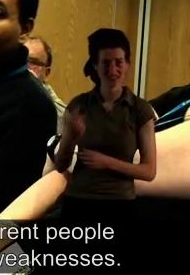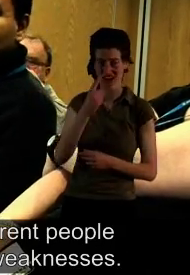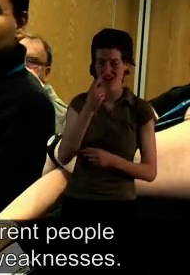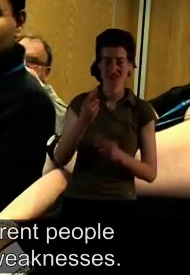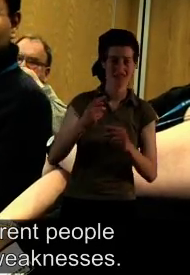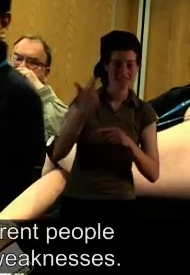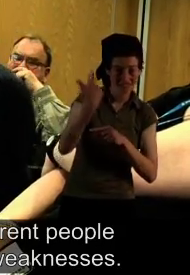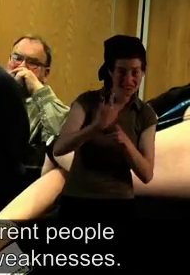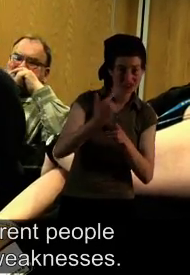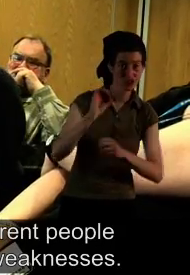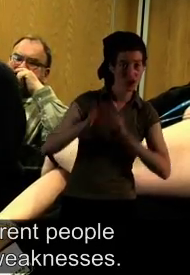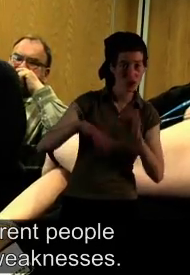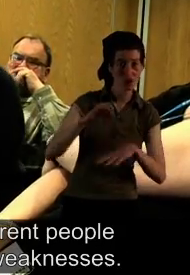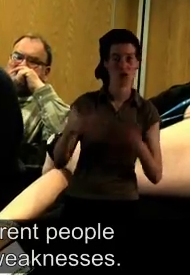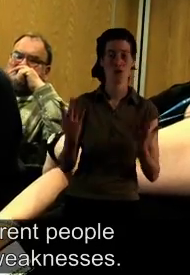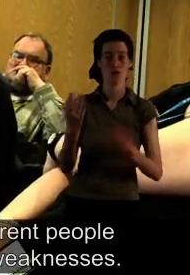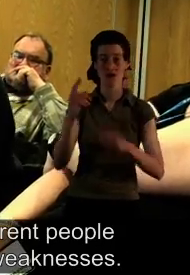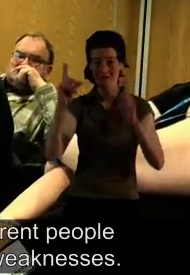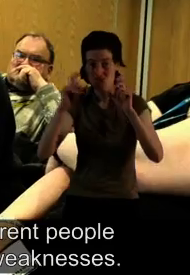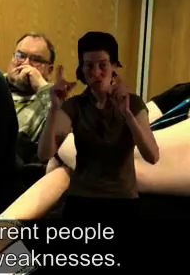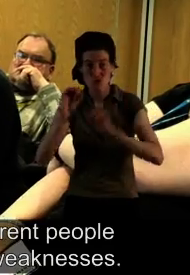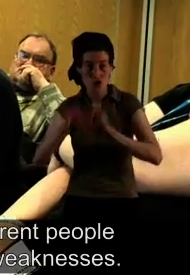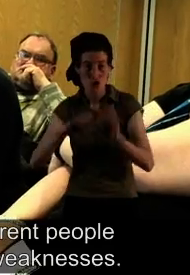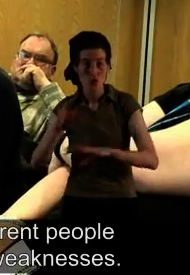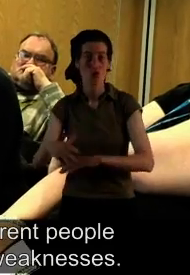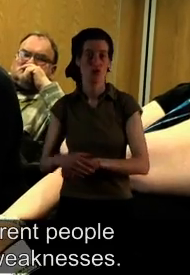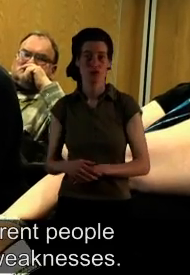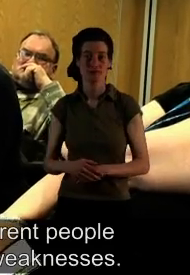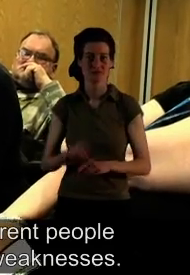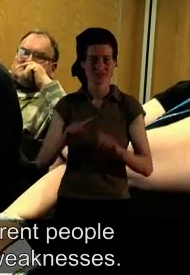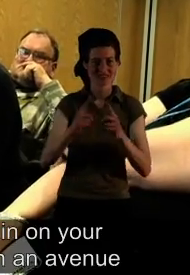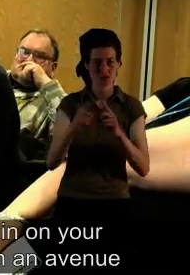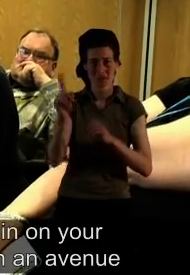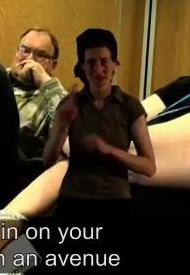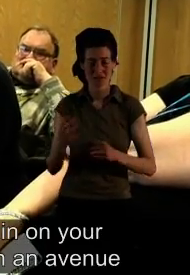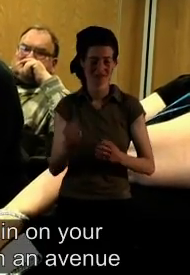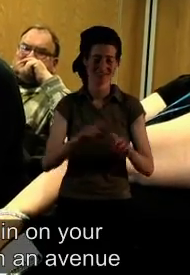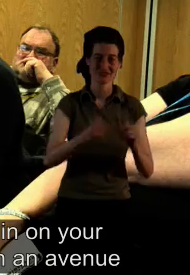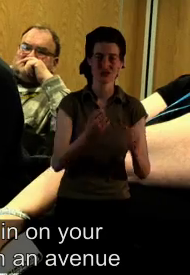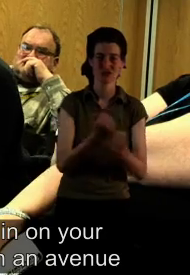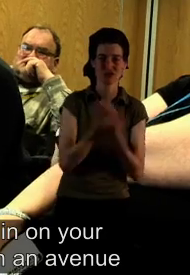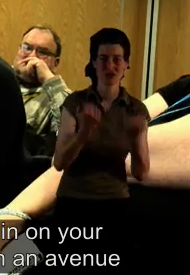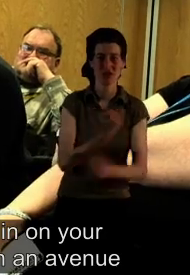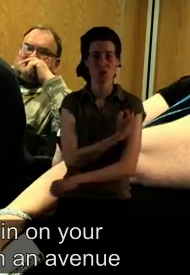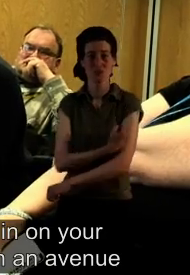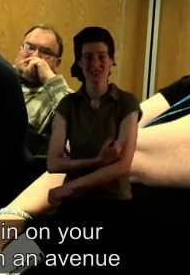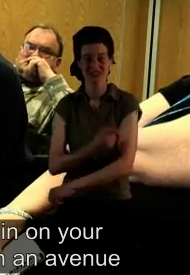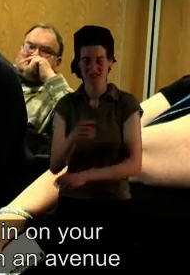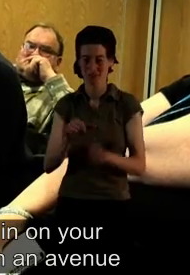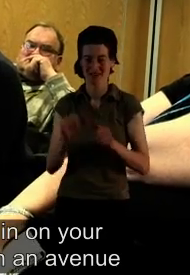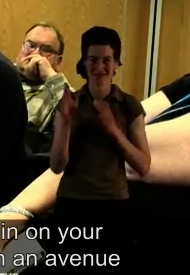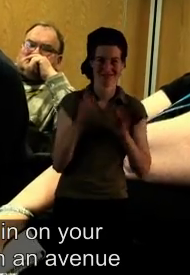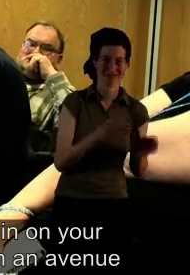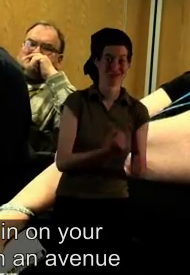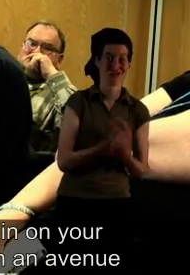be videos or photos, and different people might have different strengths and weaknesses, so you could actually just home in on your strengths and